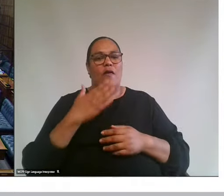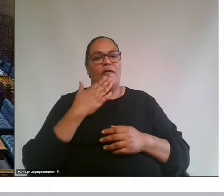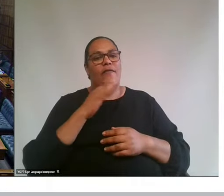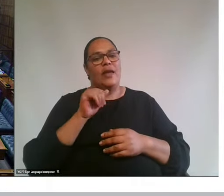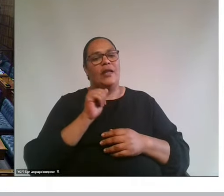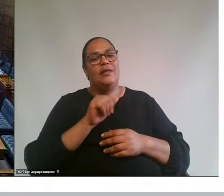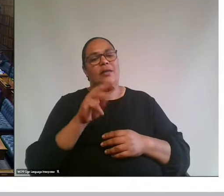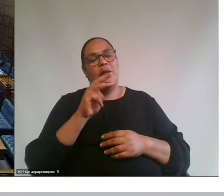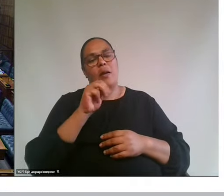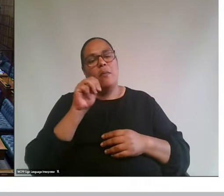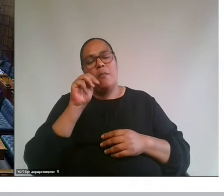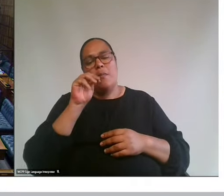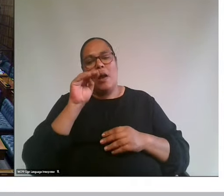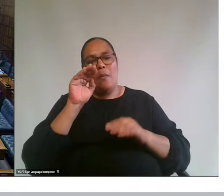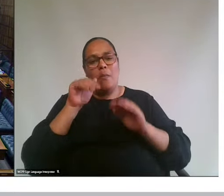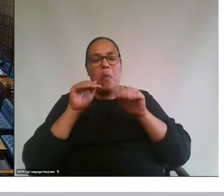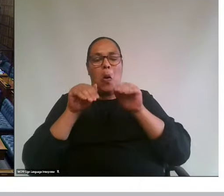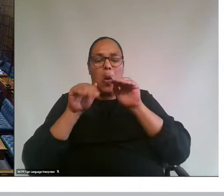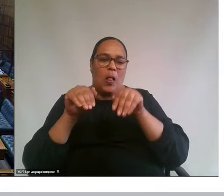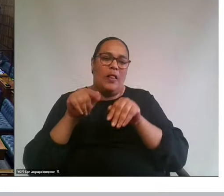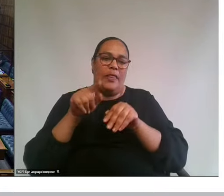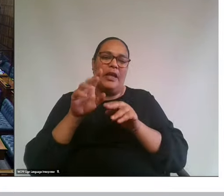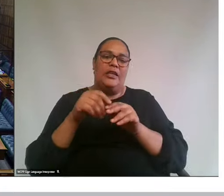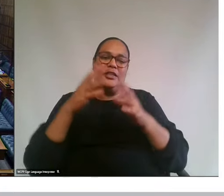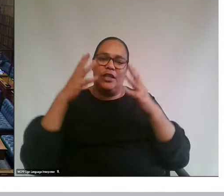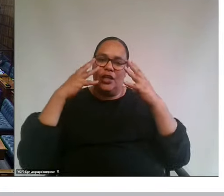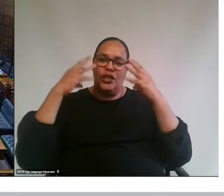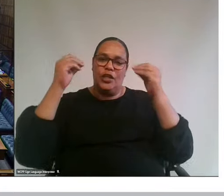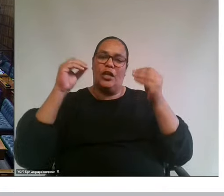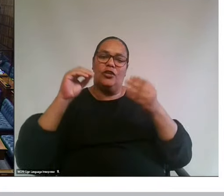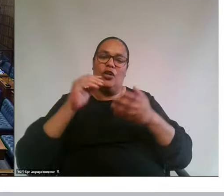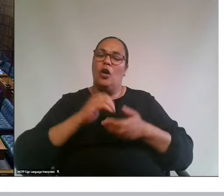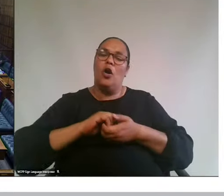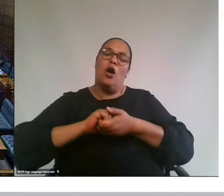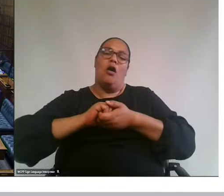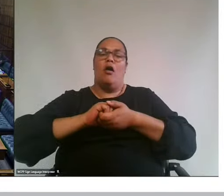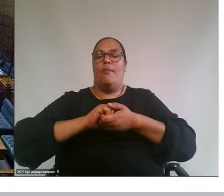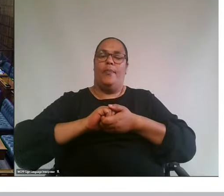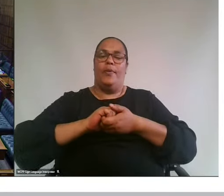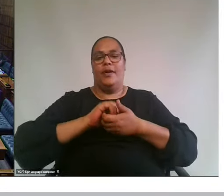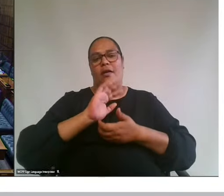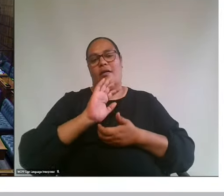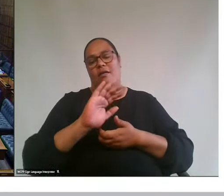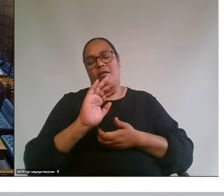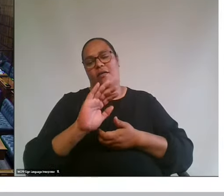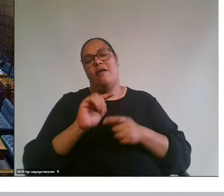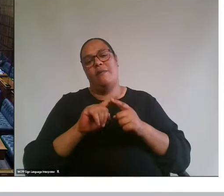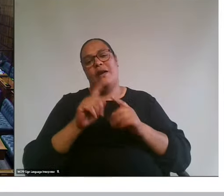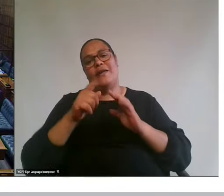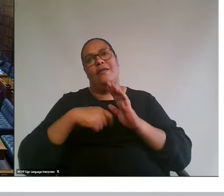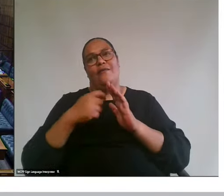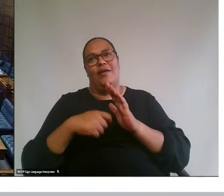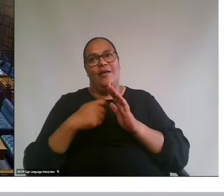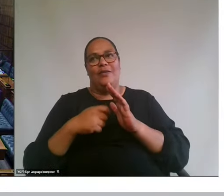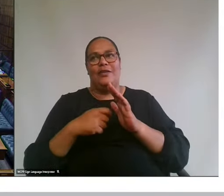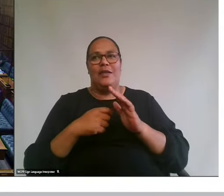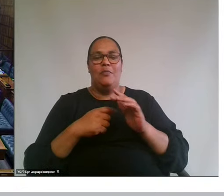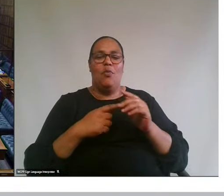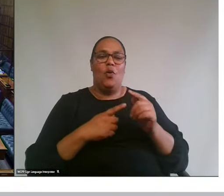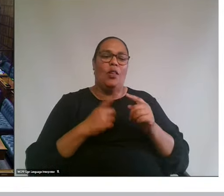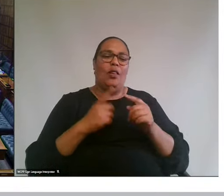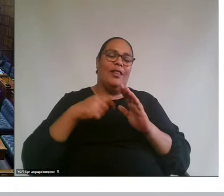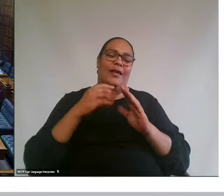mall that is a soap opera um and it is filmed right here in the Western